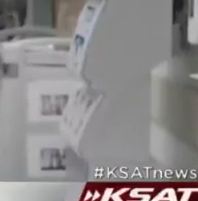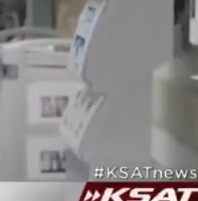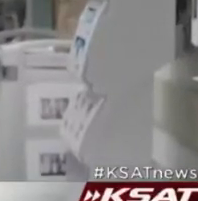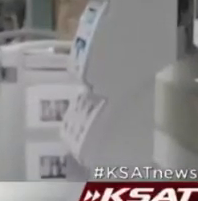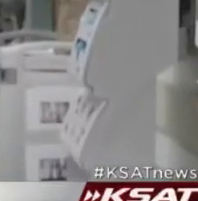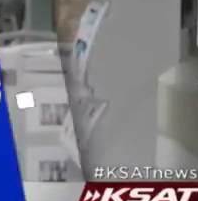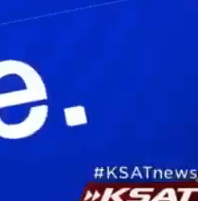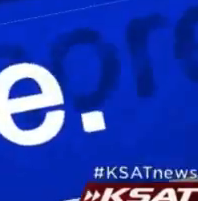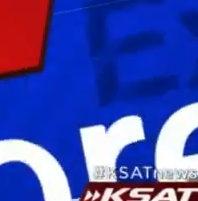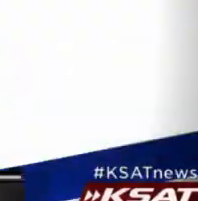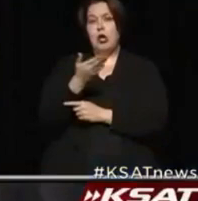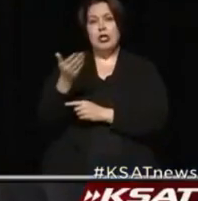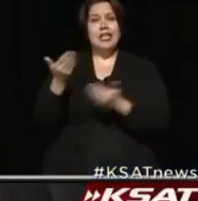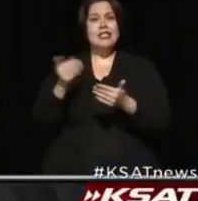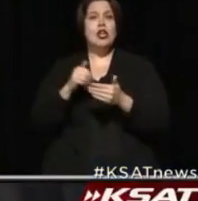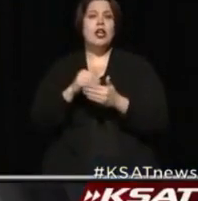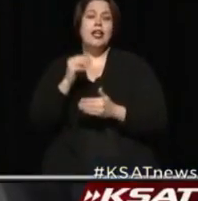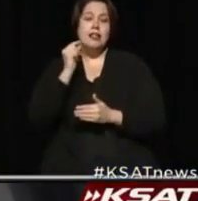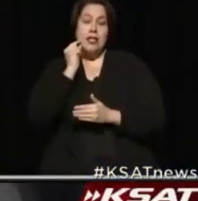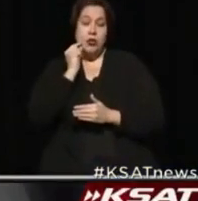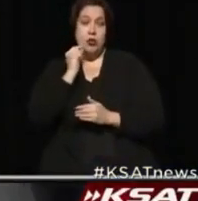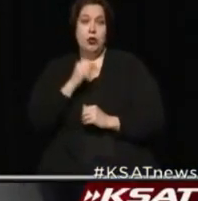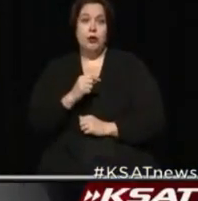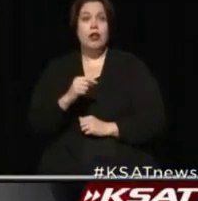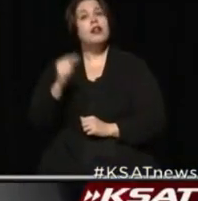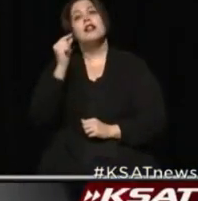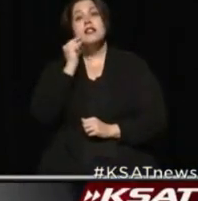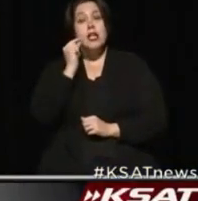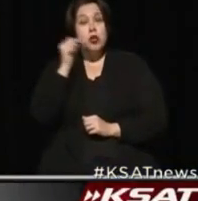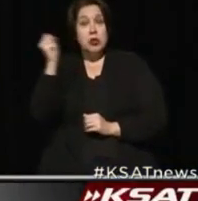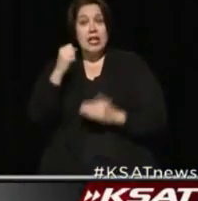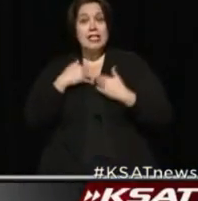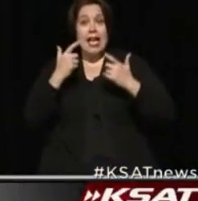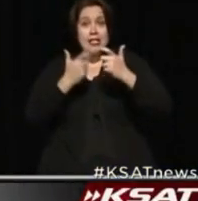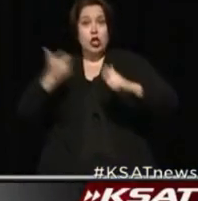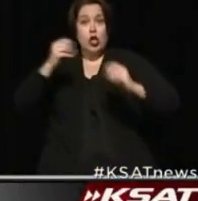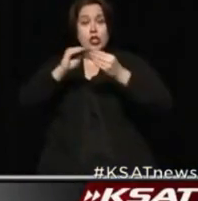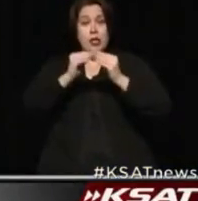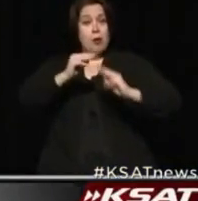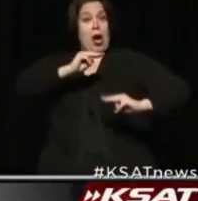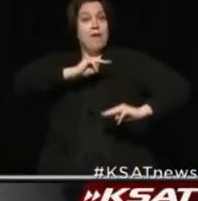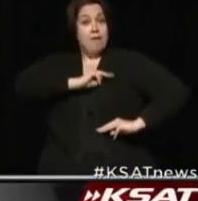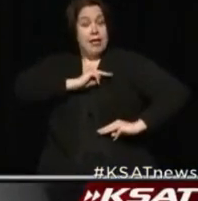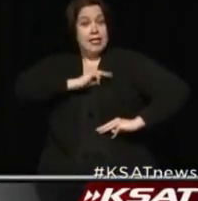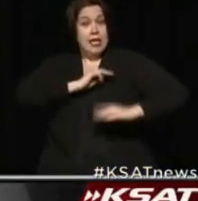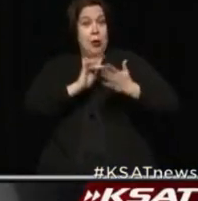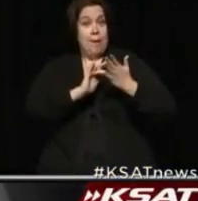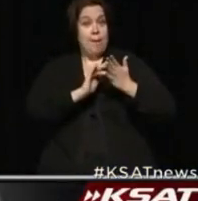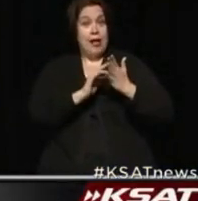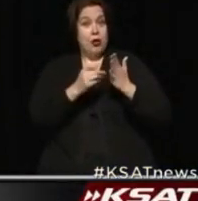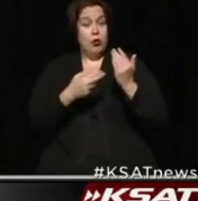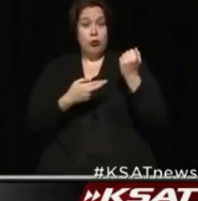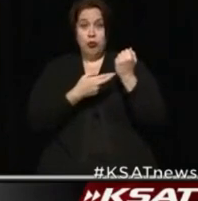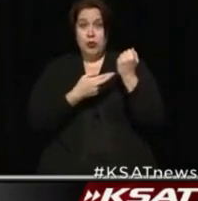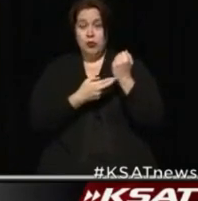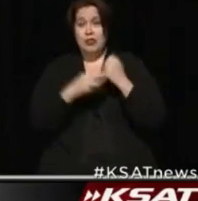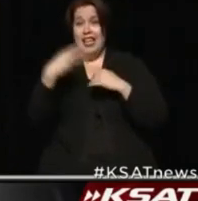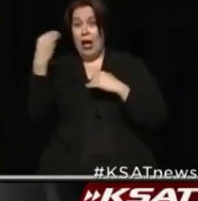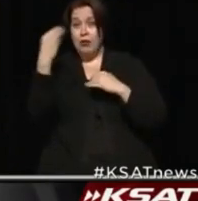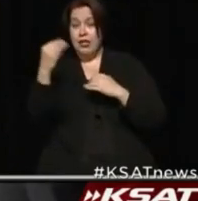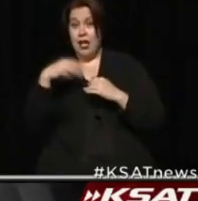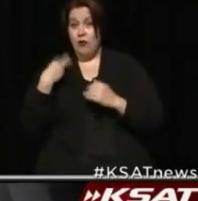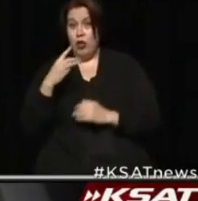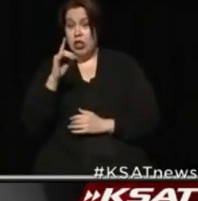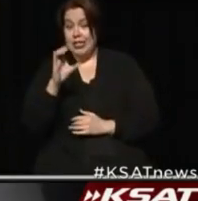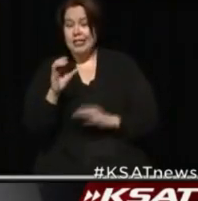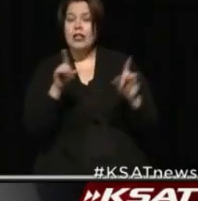agenda. San Antonio, in addition to having the largest number of military medical assets outside of D.C., also has the